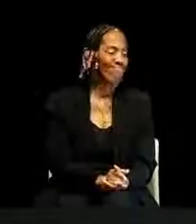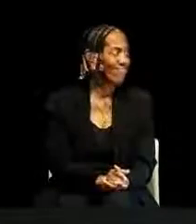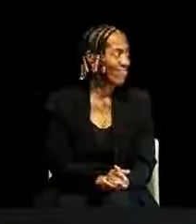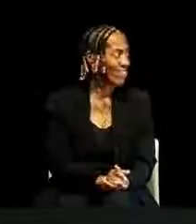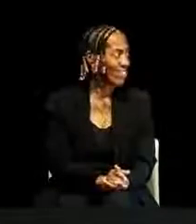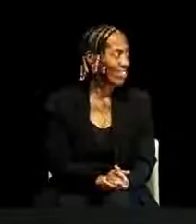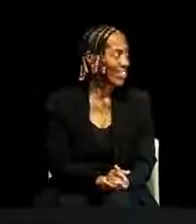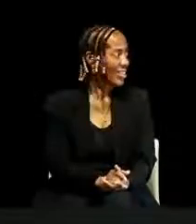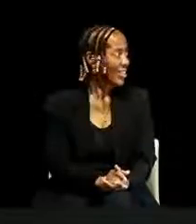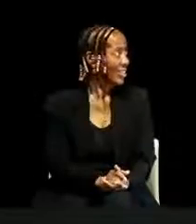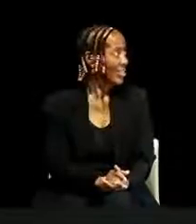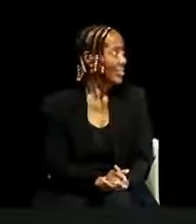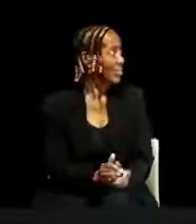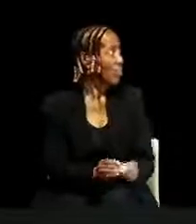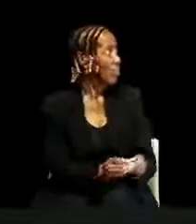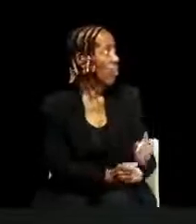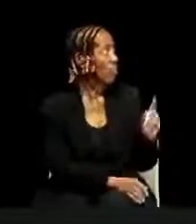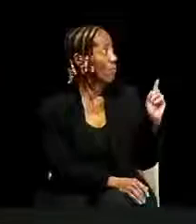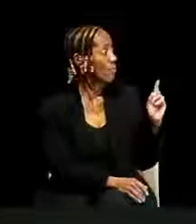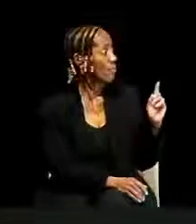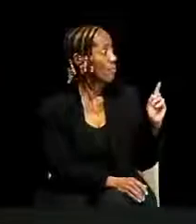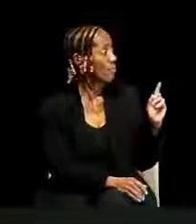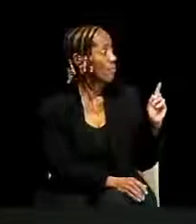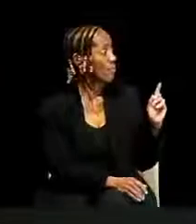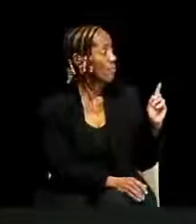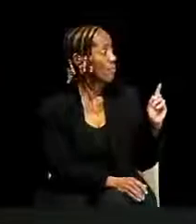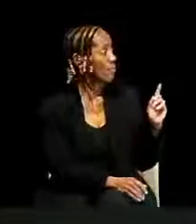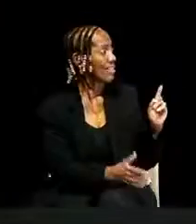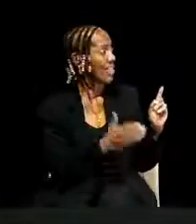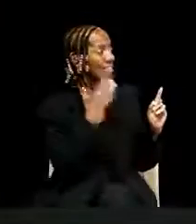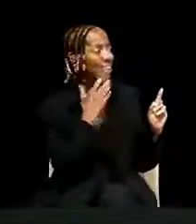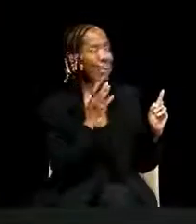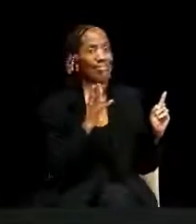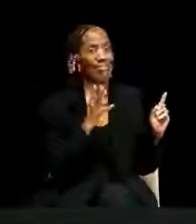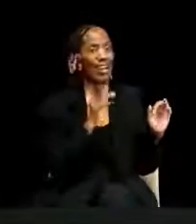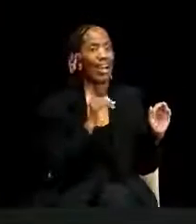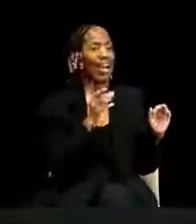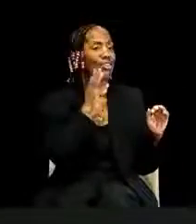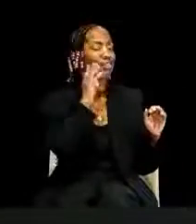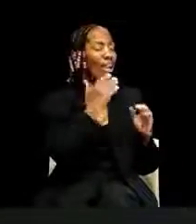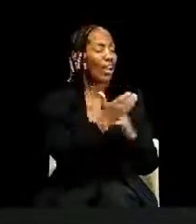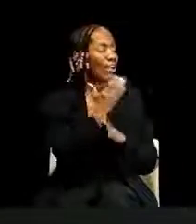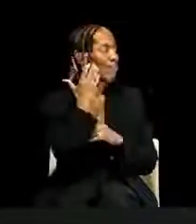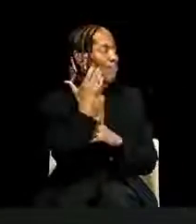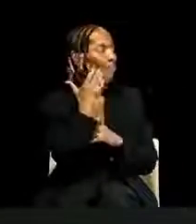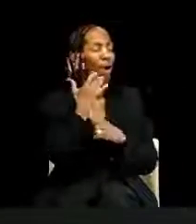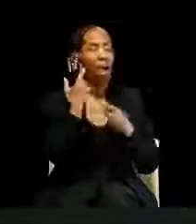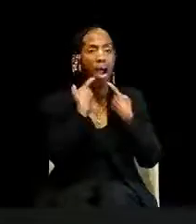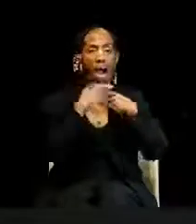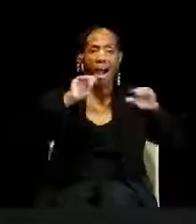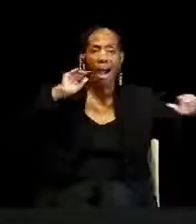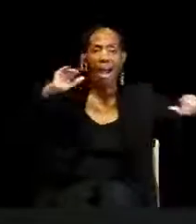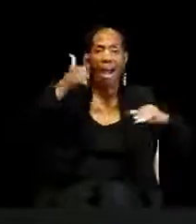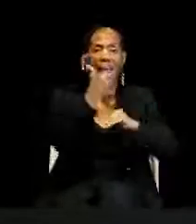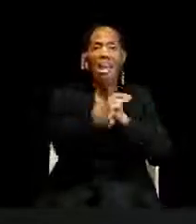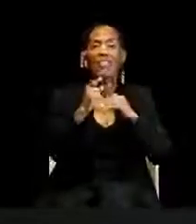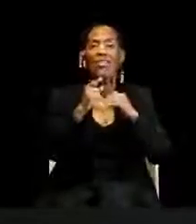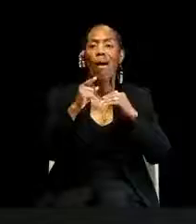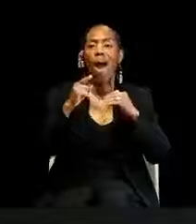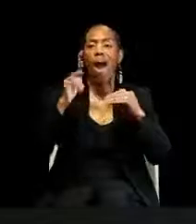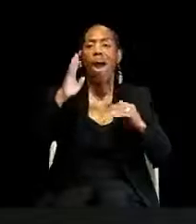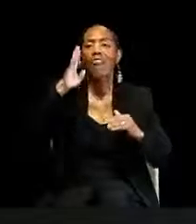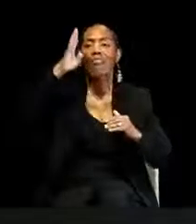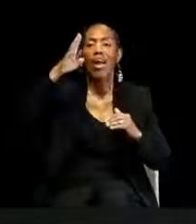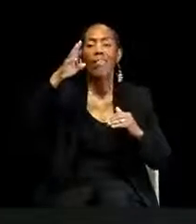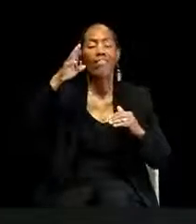okay. Okay. Thank you. All right. So Creative Mornings Manifesto. Everyone is creative.